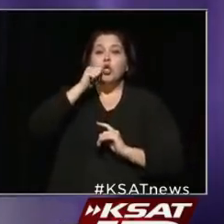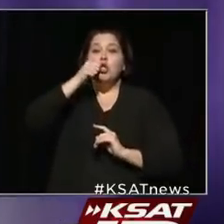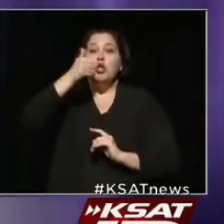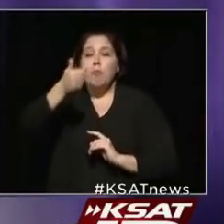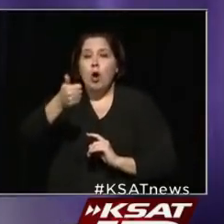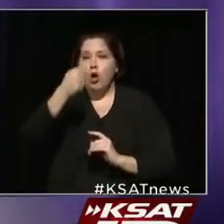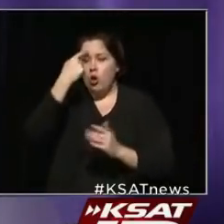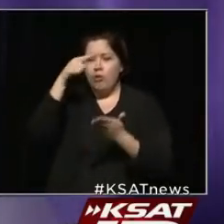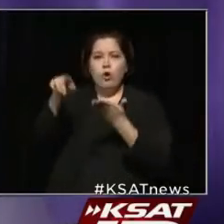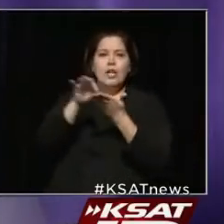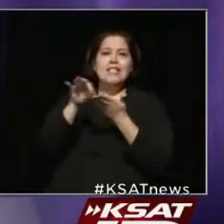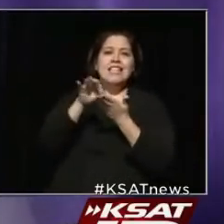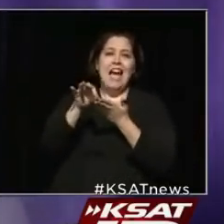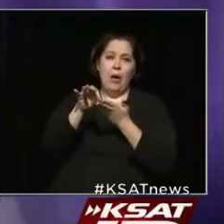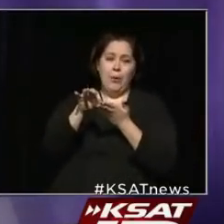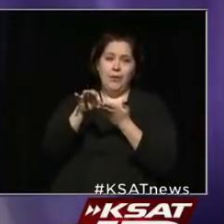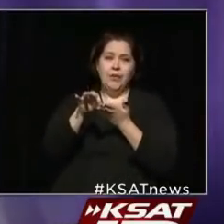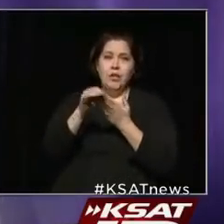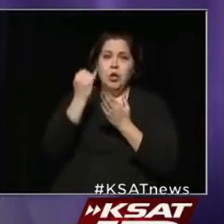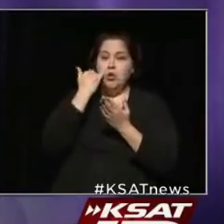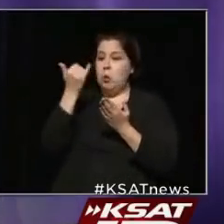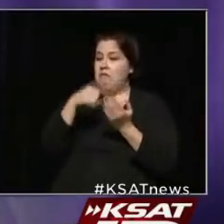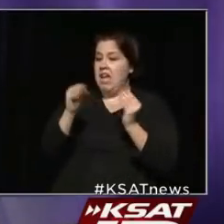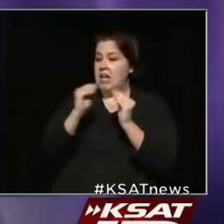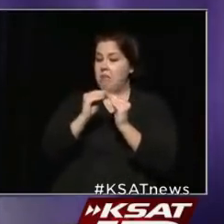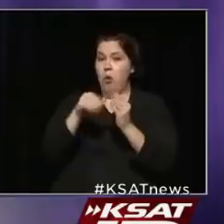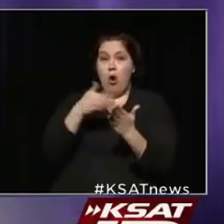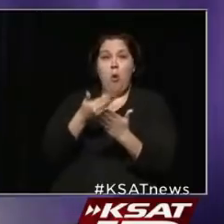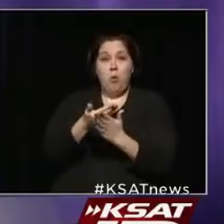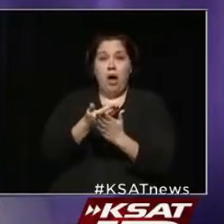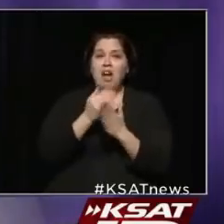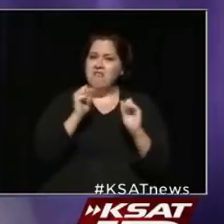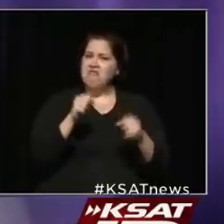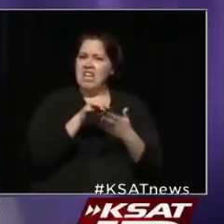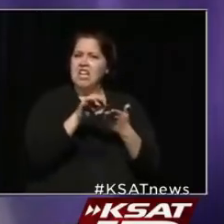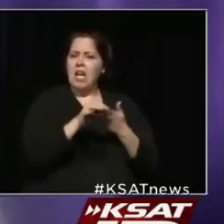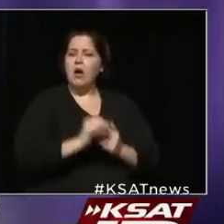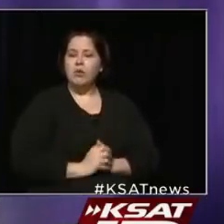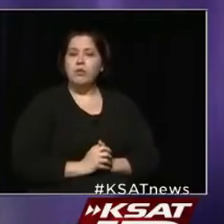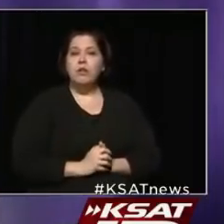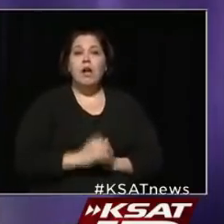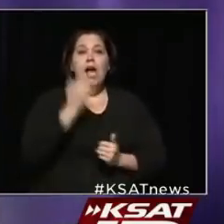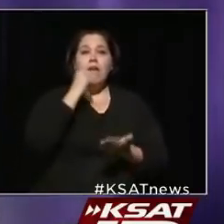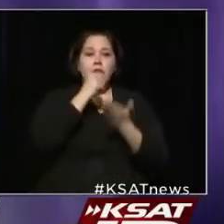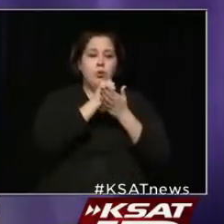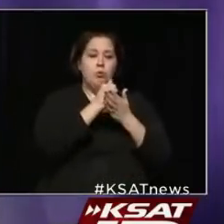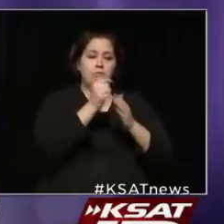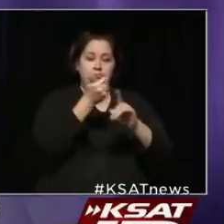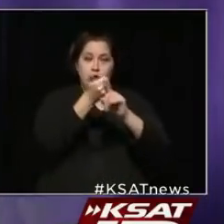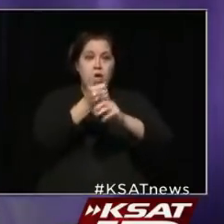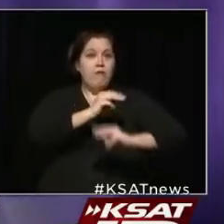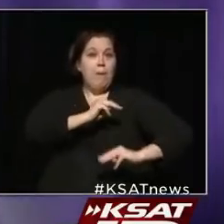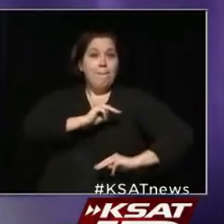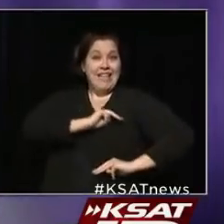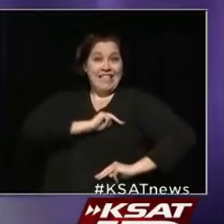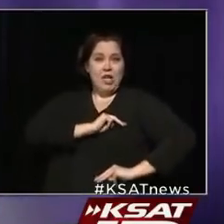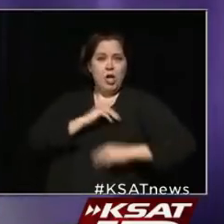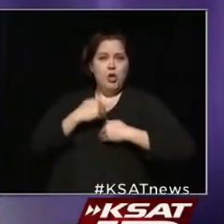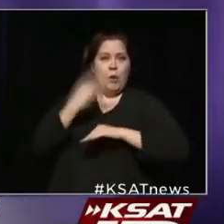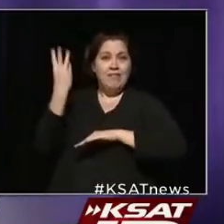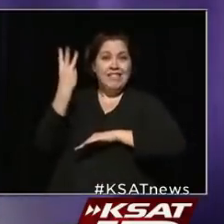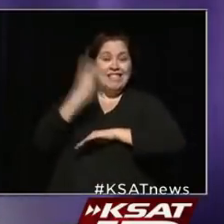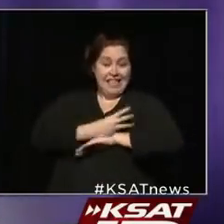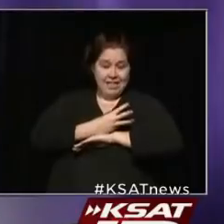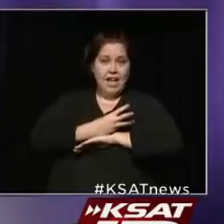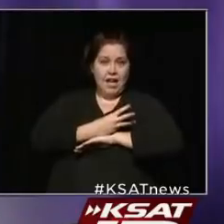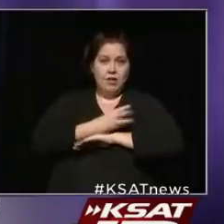it counted. So if they get any more of those in, they'll be able to count those. And if you're military, you have 6 days to get